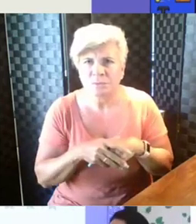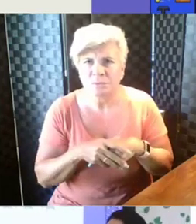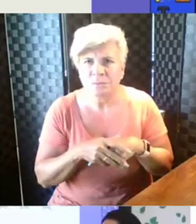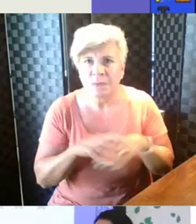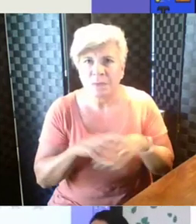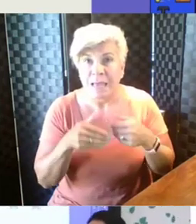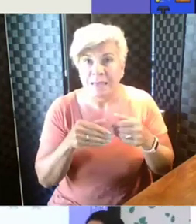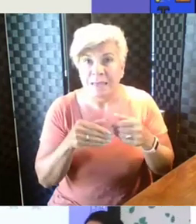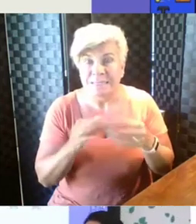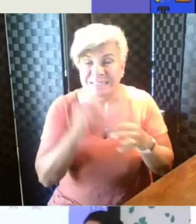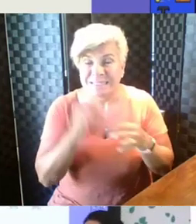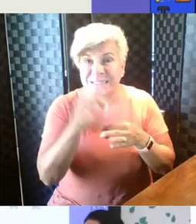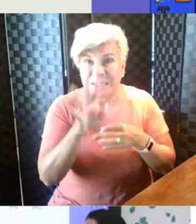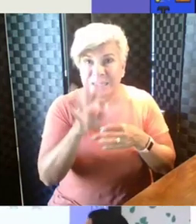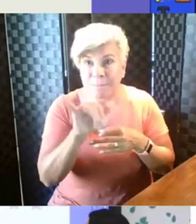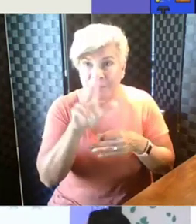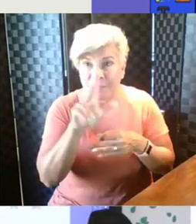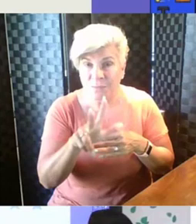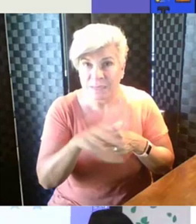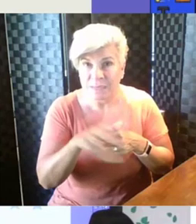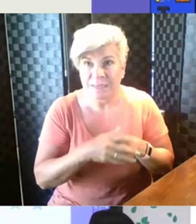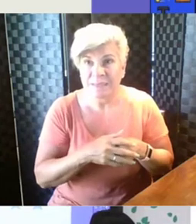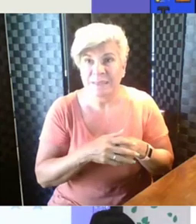Do you know how to skip count by threes?